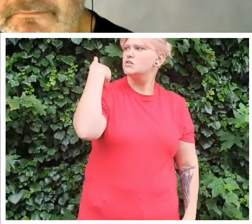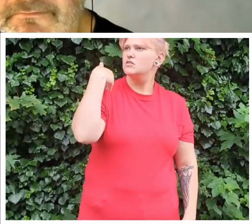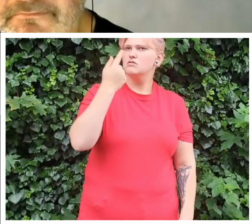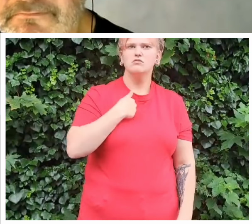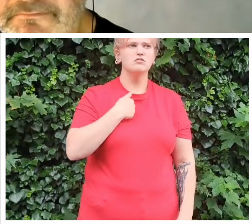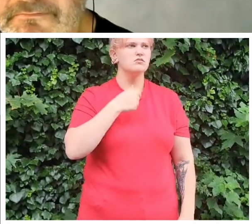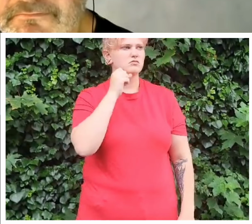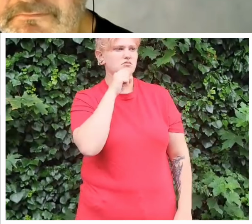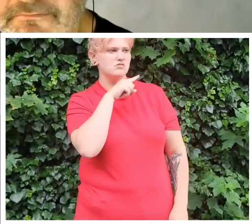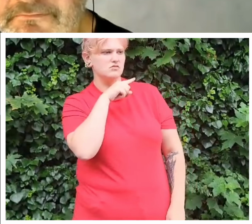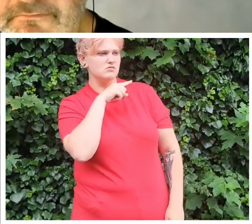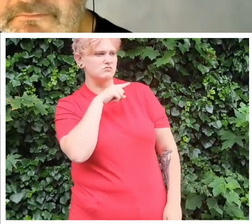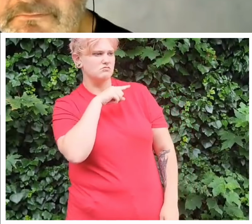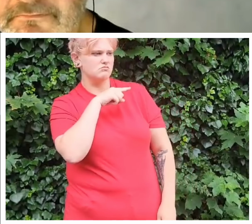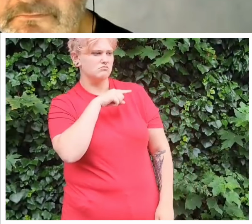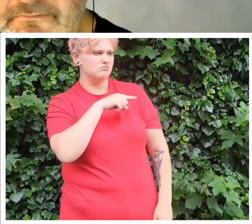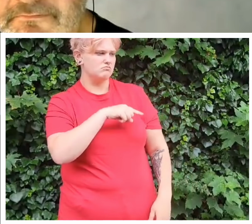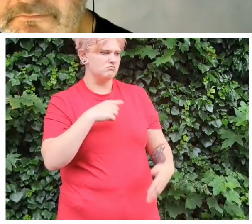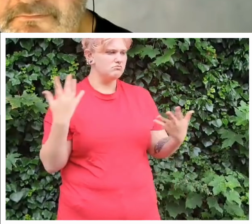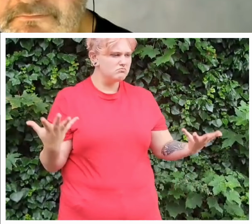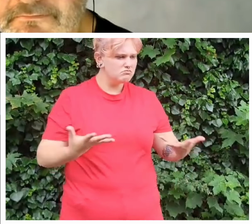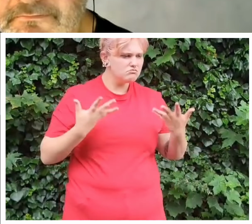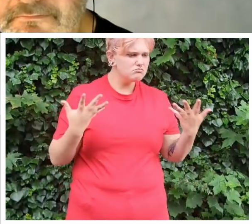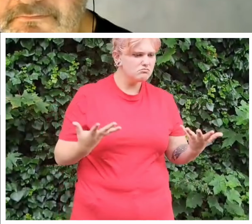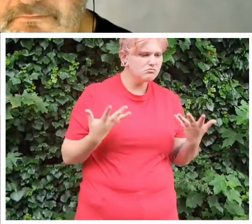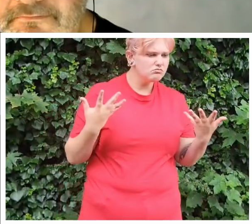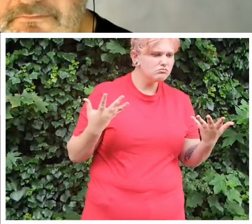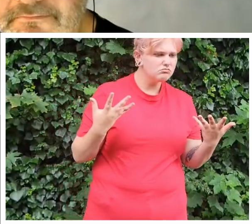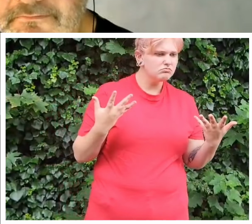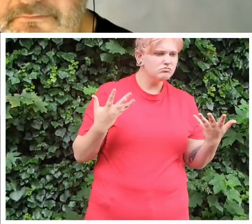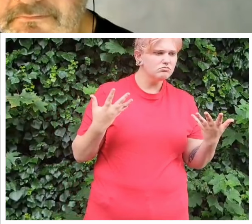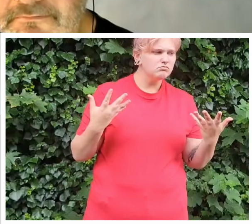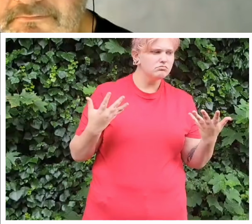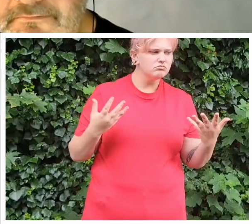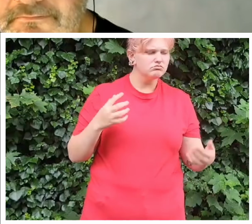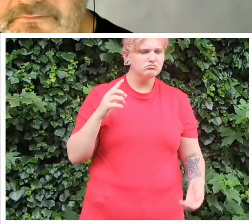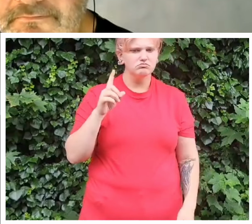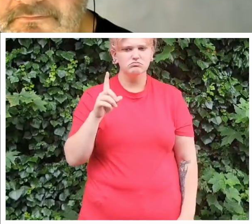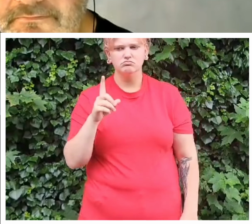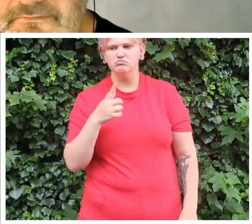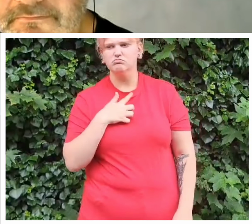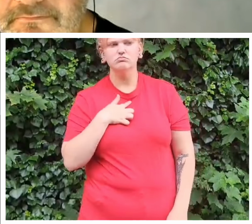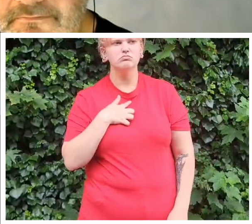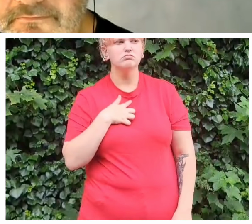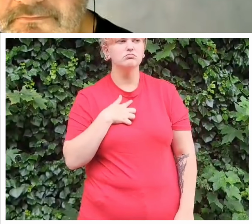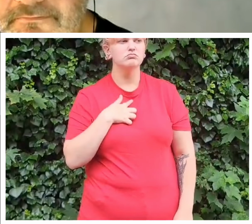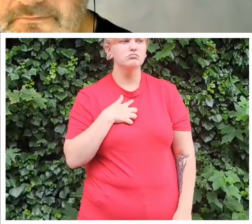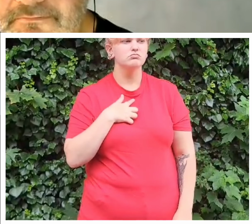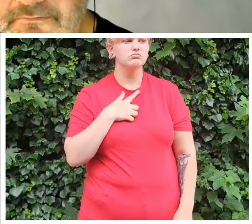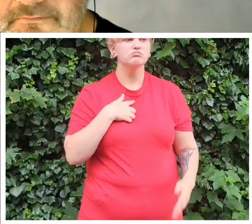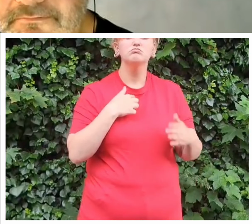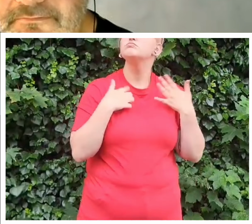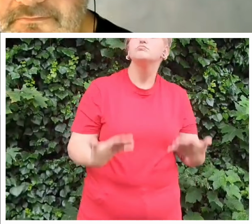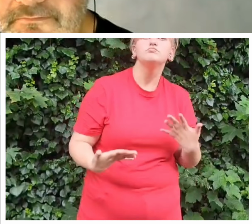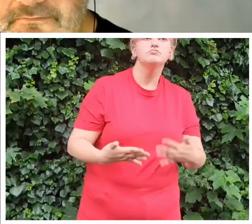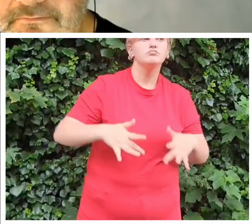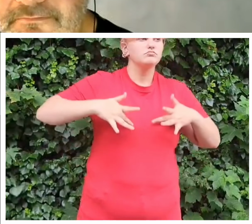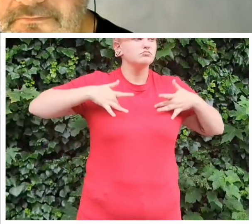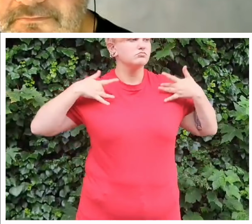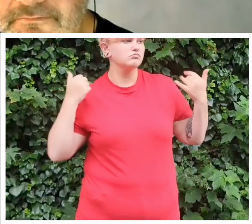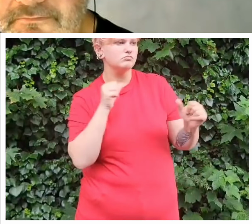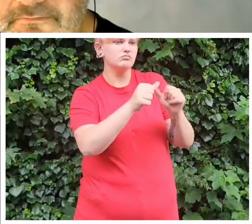And that my son's band played, but I now I just